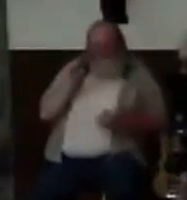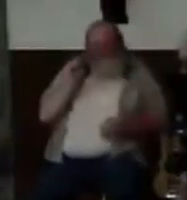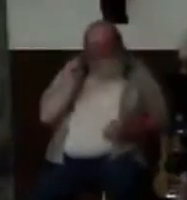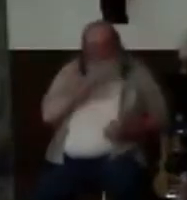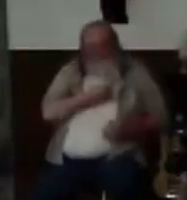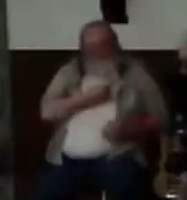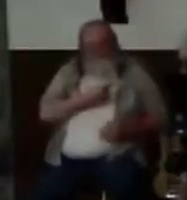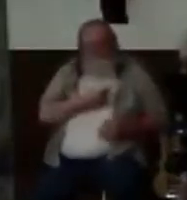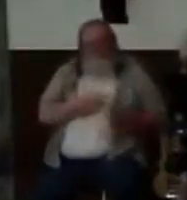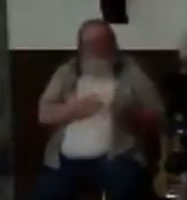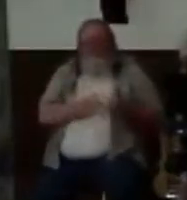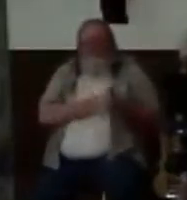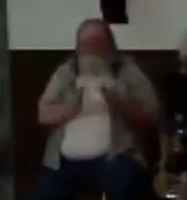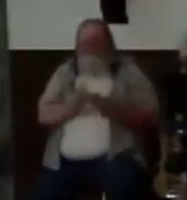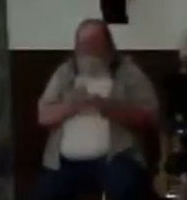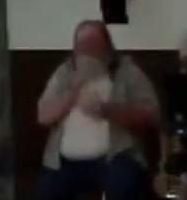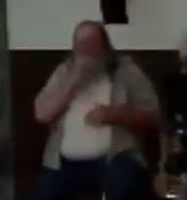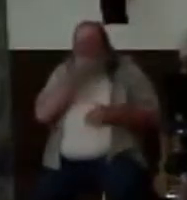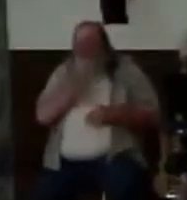And Jesus says it's flowing.